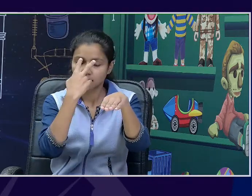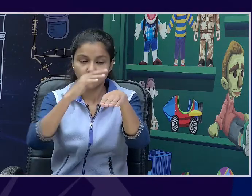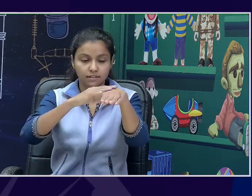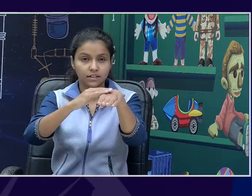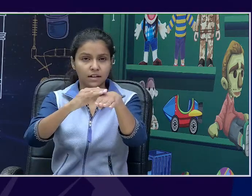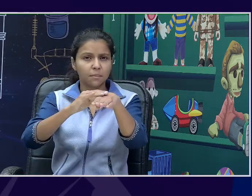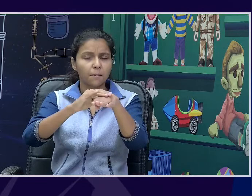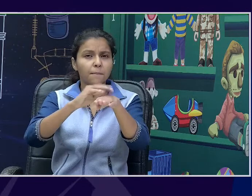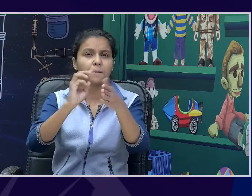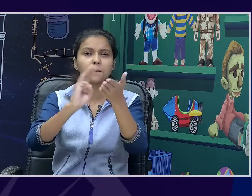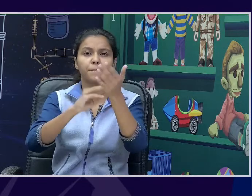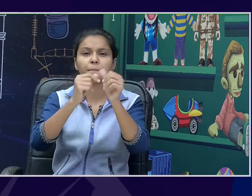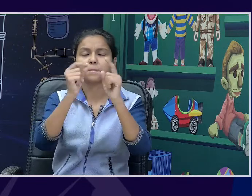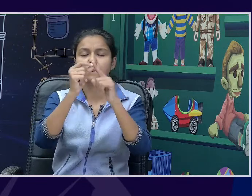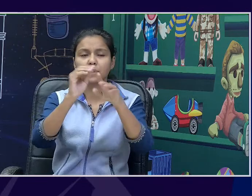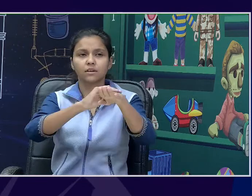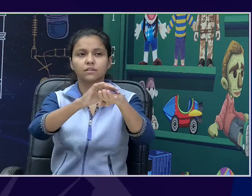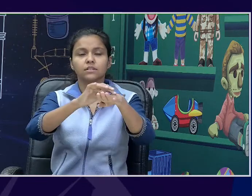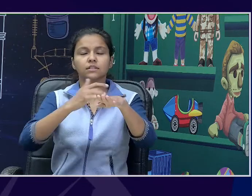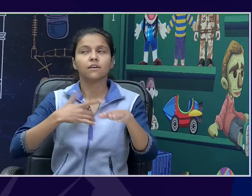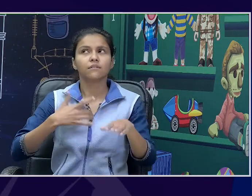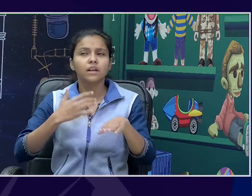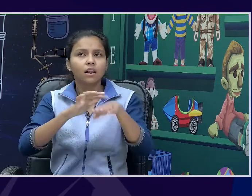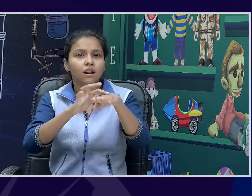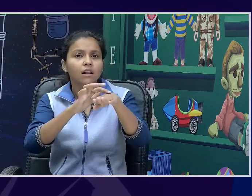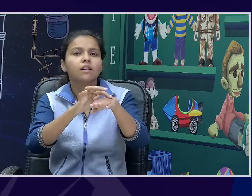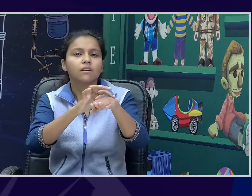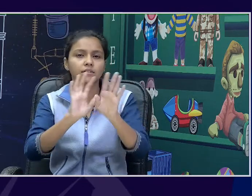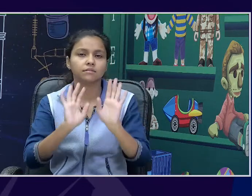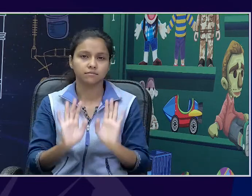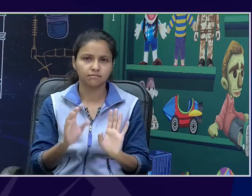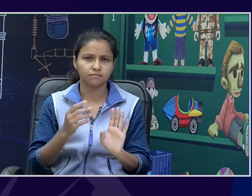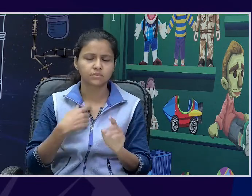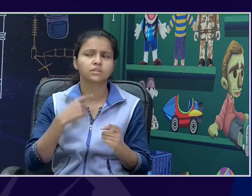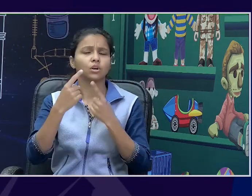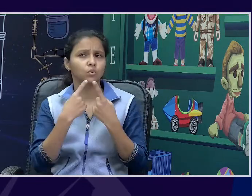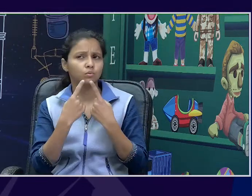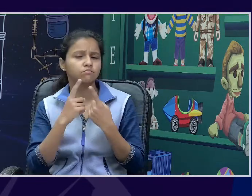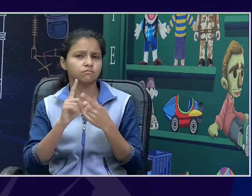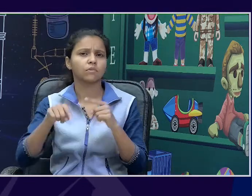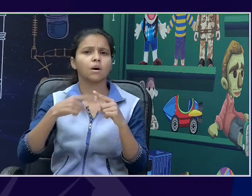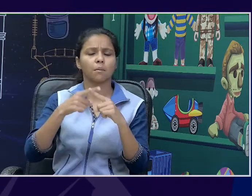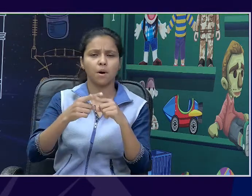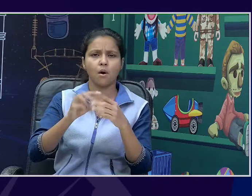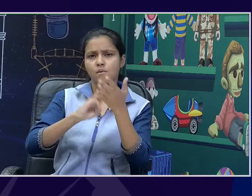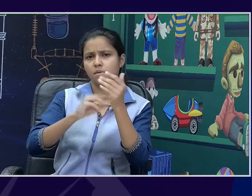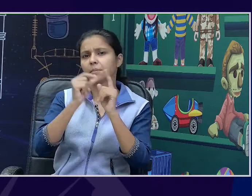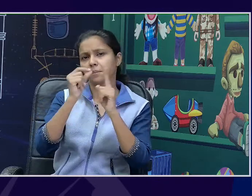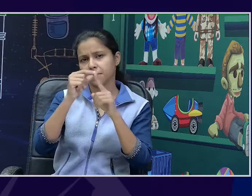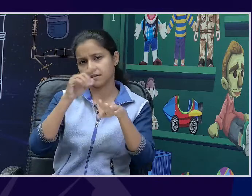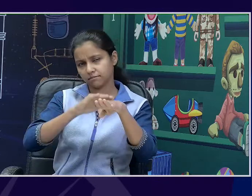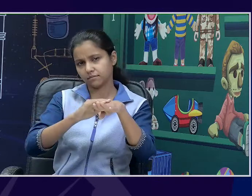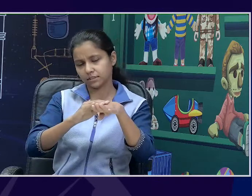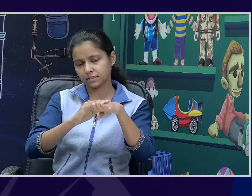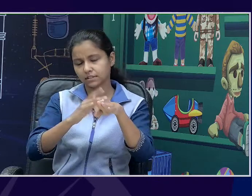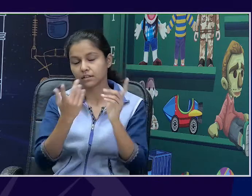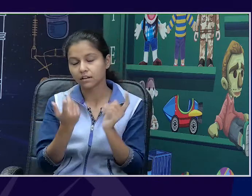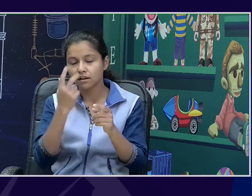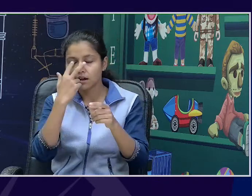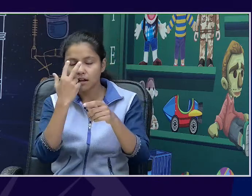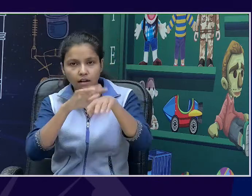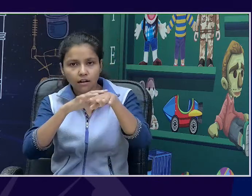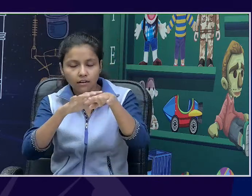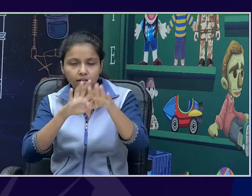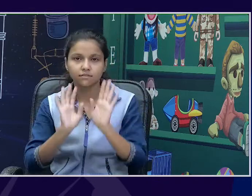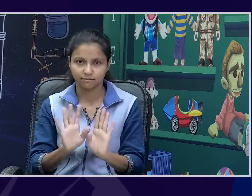the figure of the map, and they can feel it that yes, the teacher is talking about the map. So there we can teach